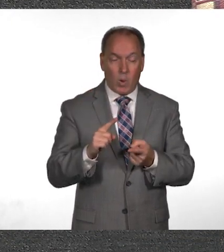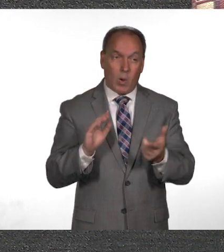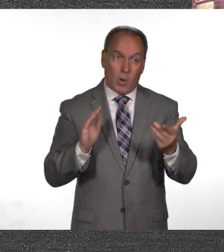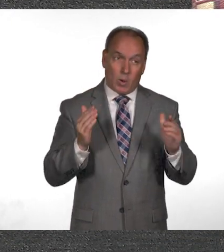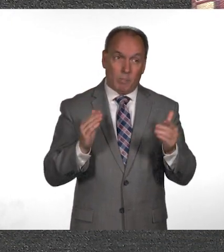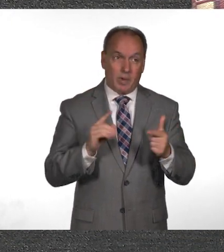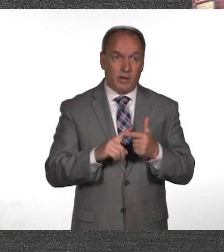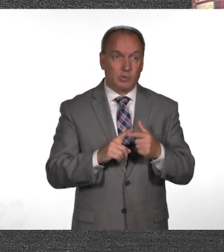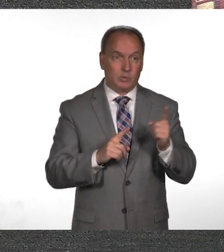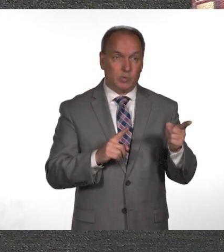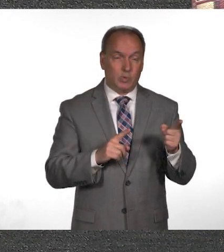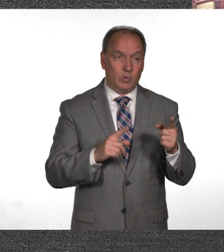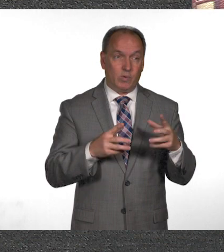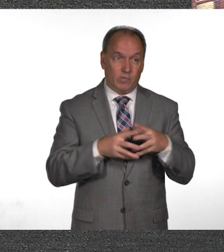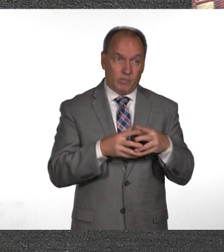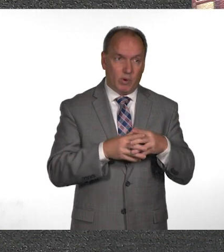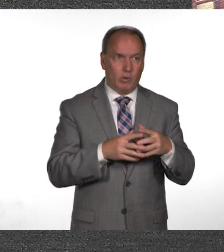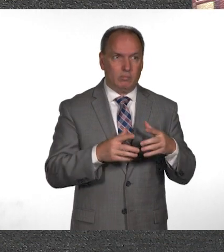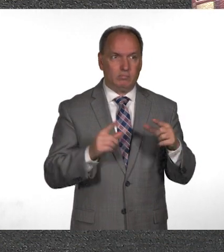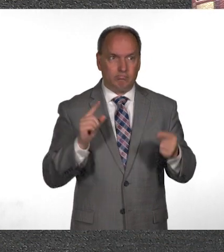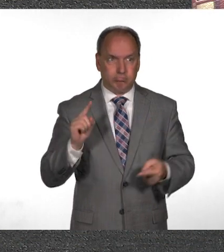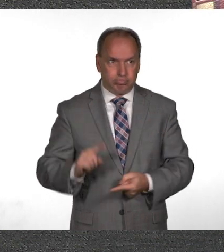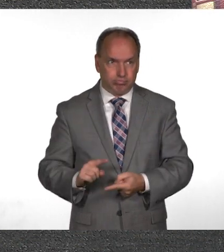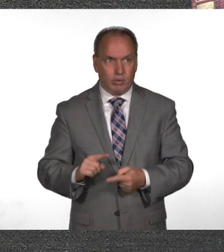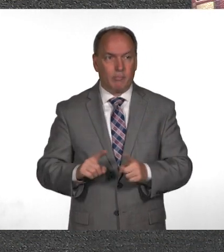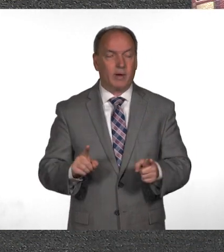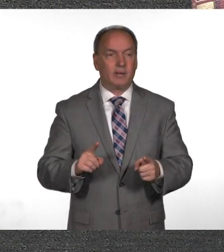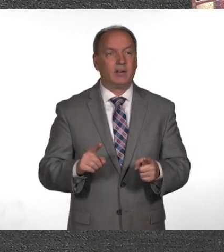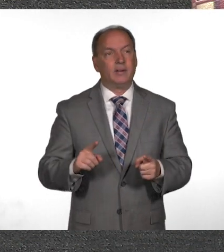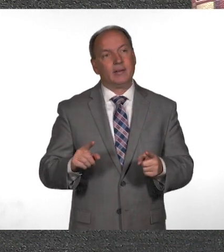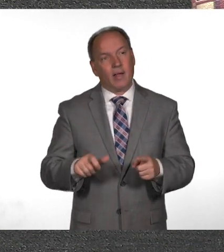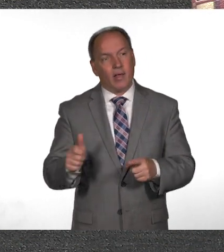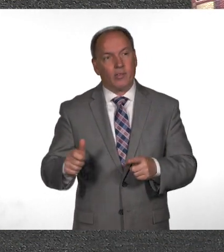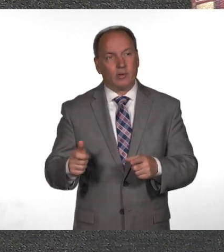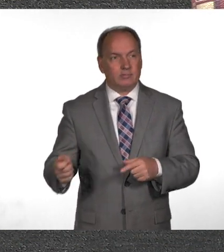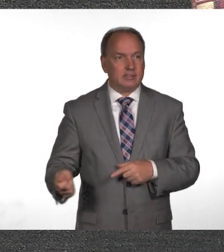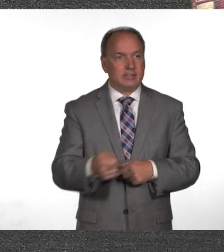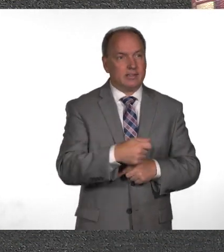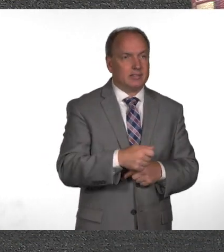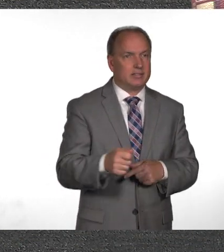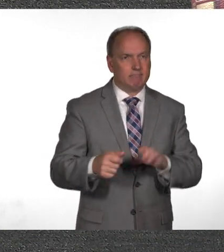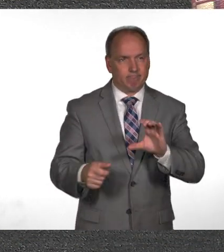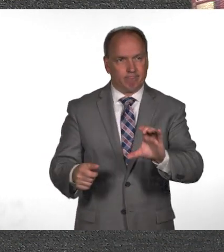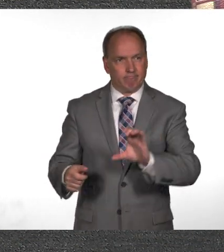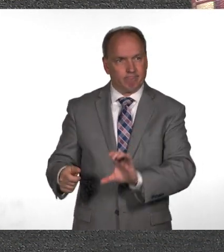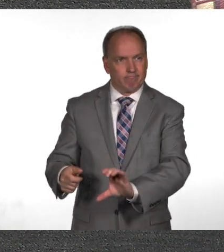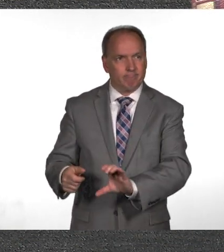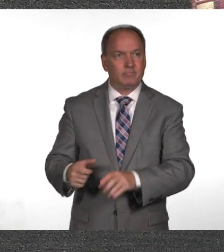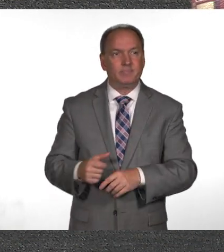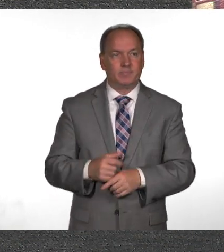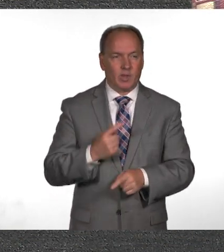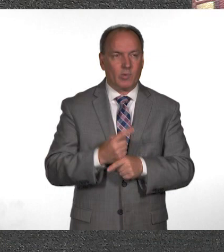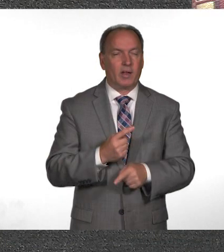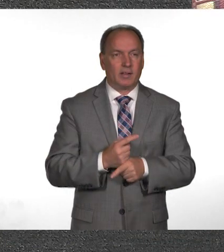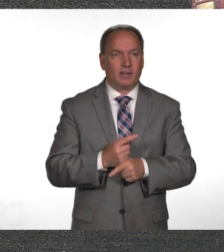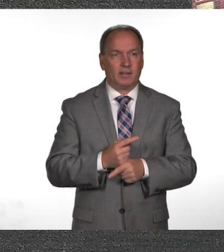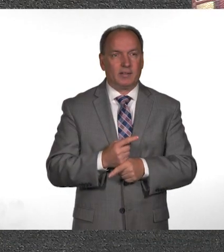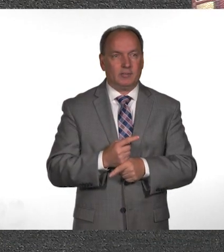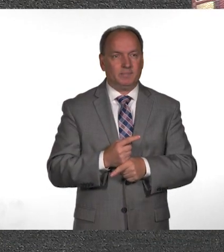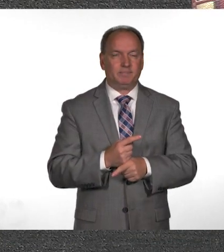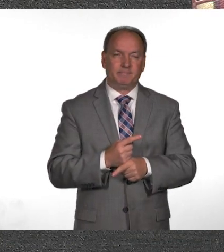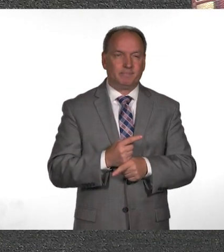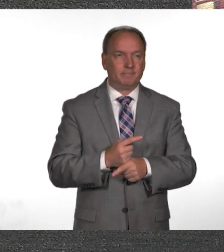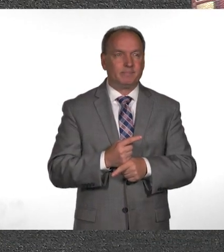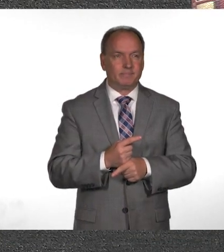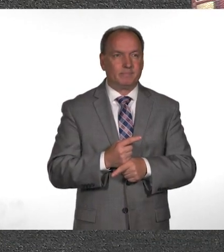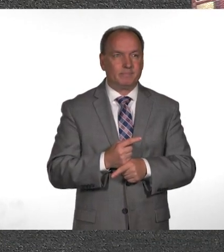not that much bigger than than the tennis ball, but I think that would be the next one, huh? Yeah, there's not one that's really close